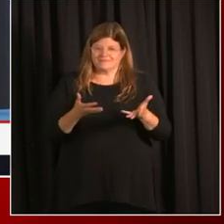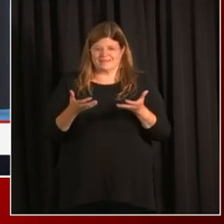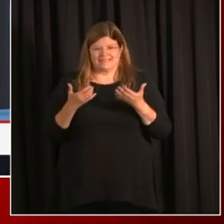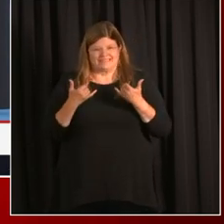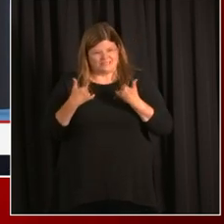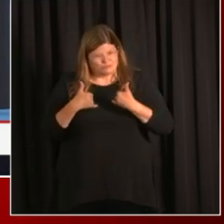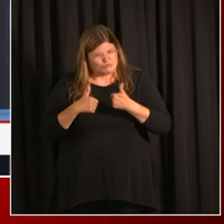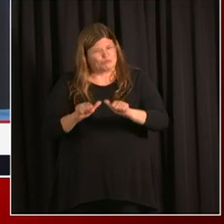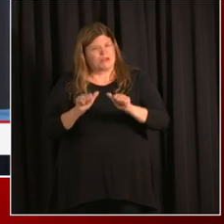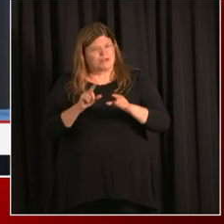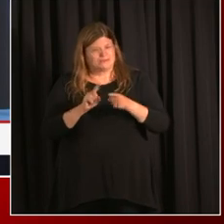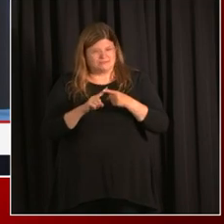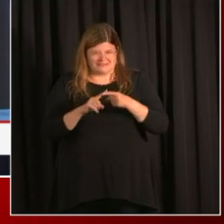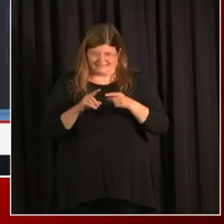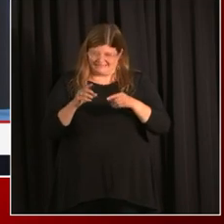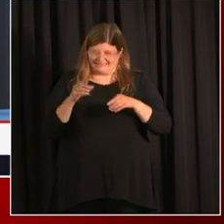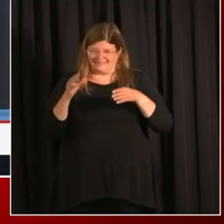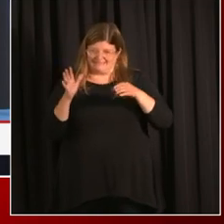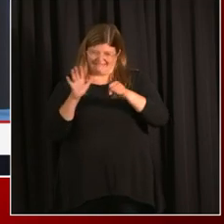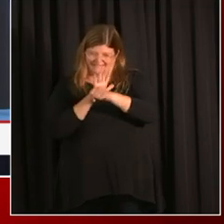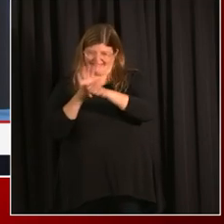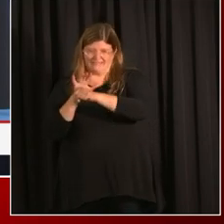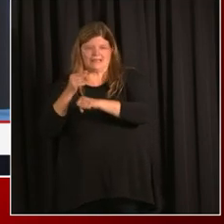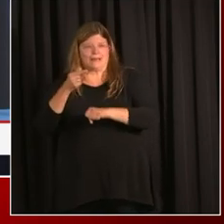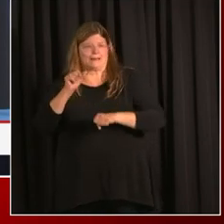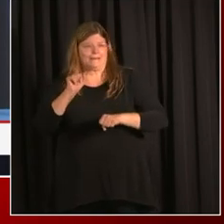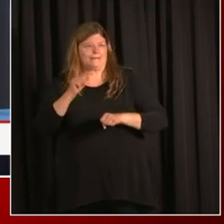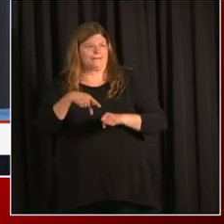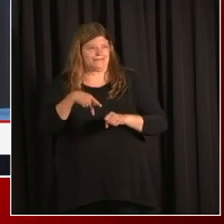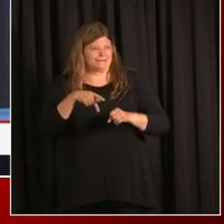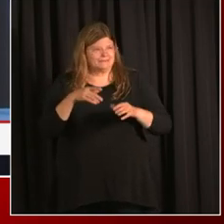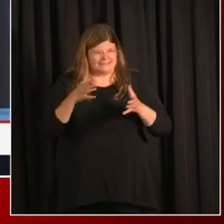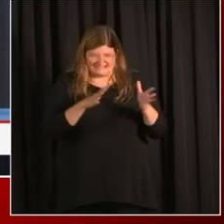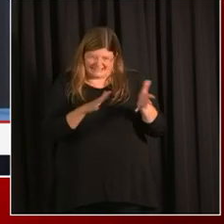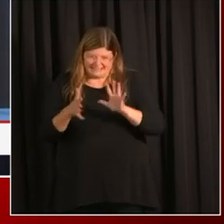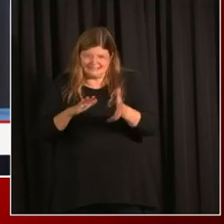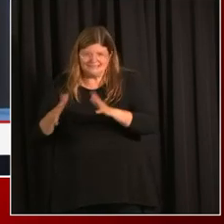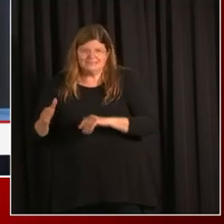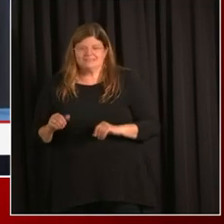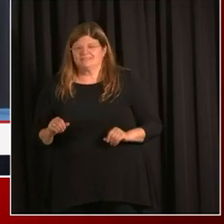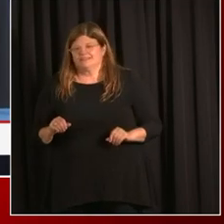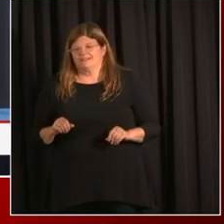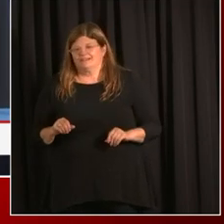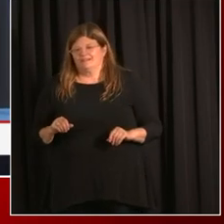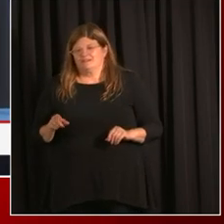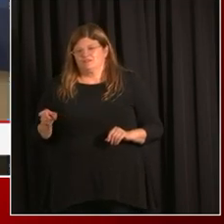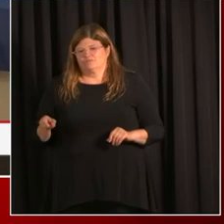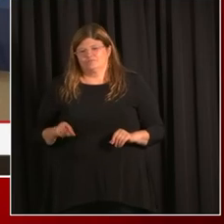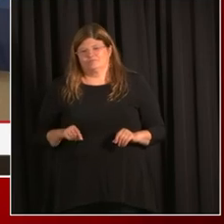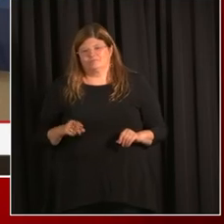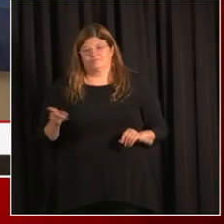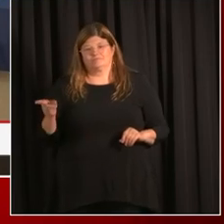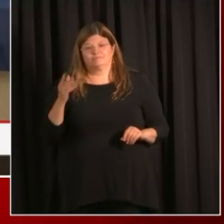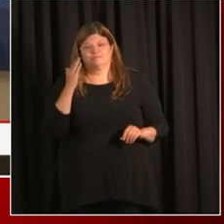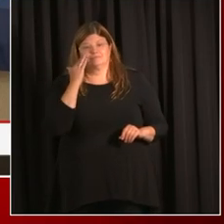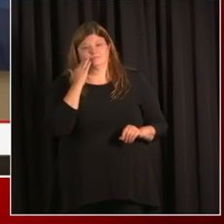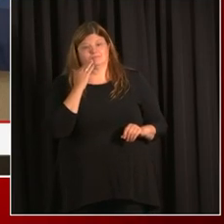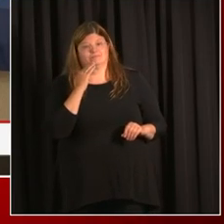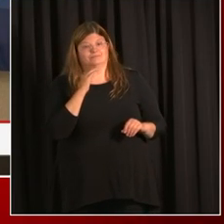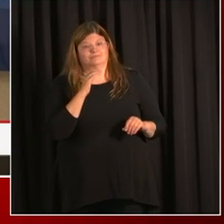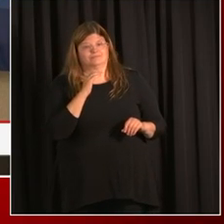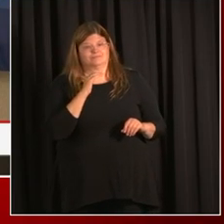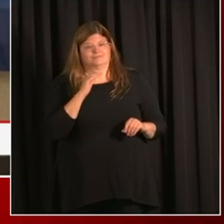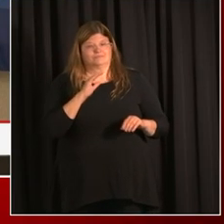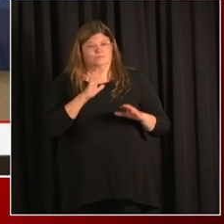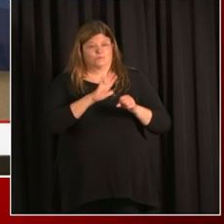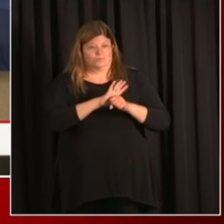fill those gaps. But we can get back to you on that as well. Yeah, and I know that, and this is on the coronavirus website as well,